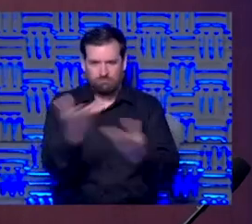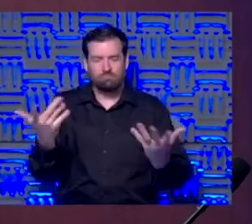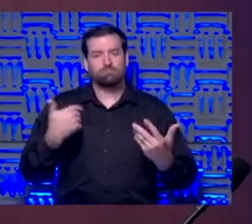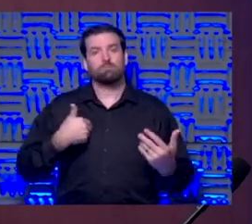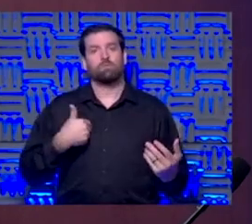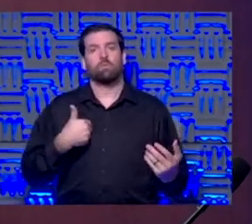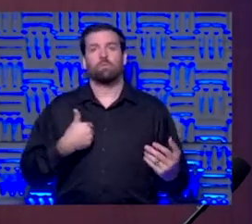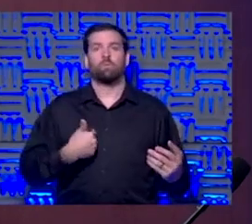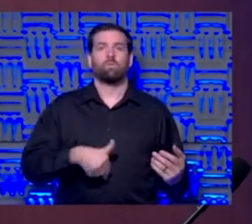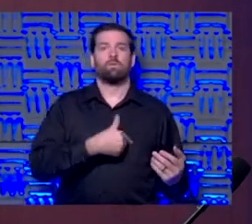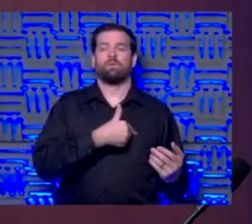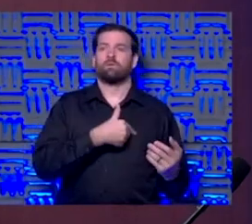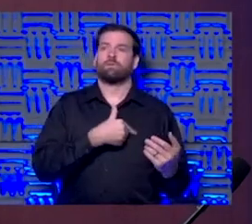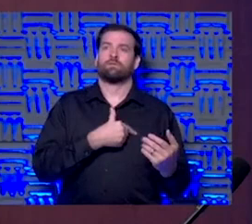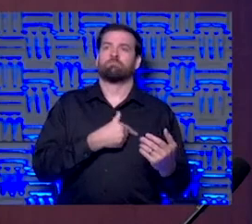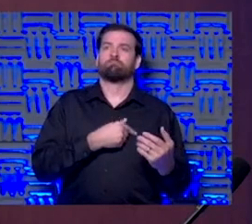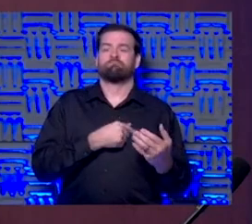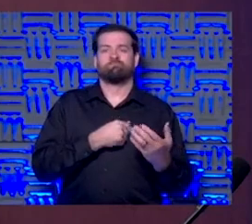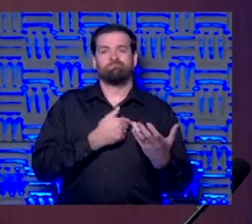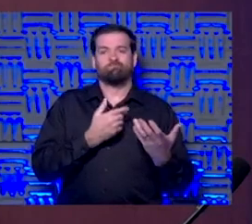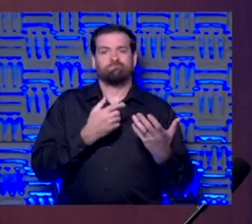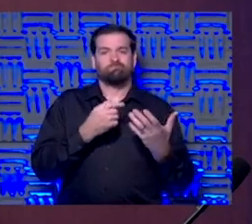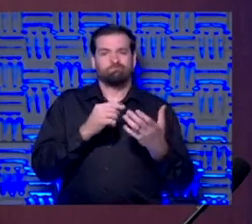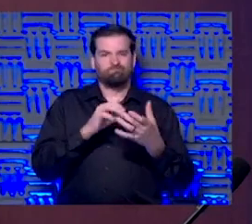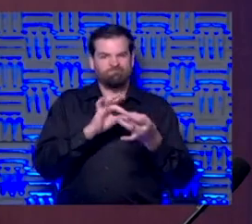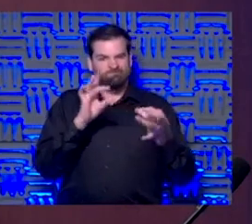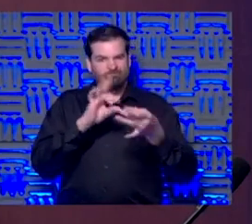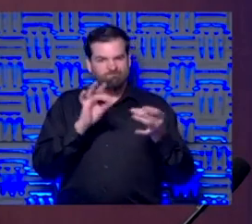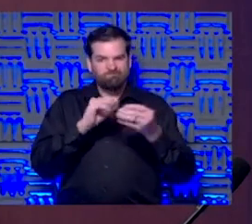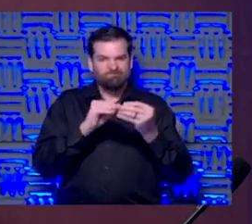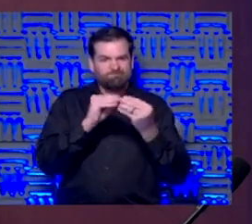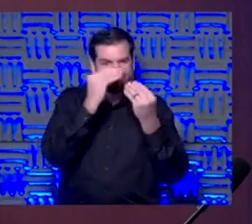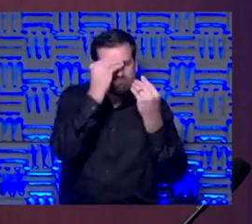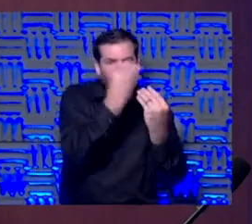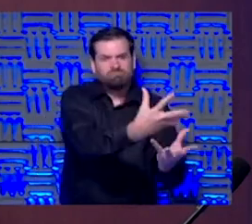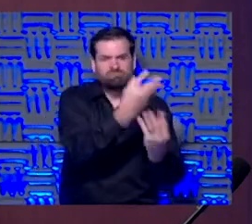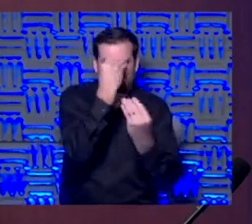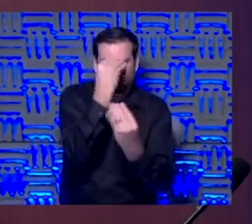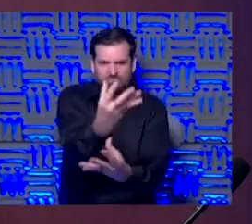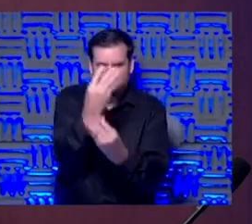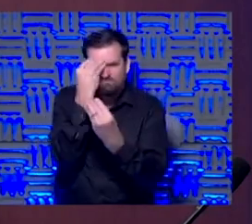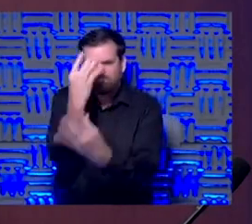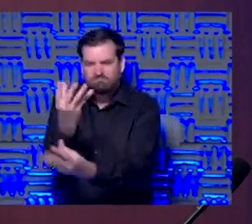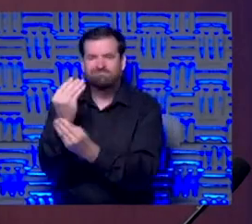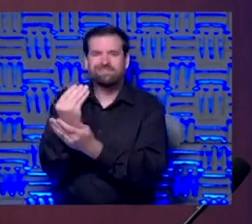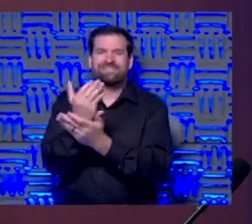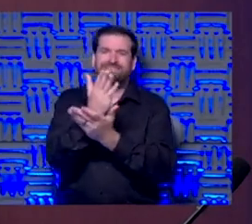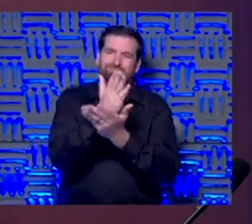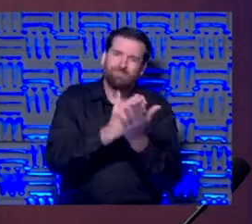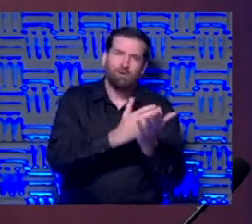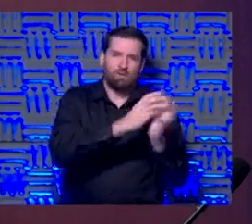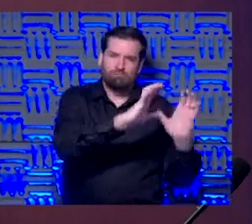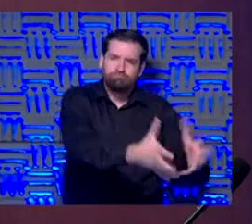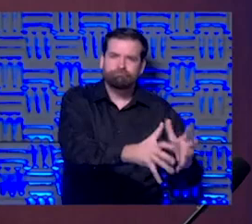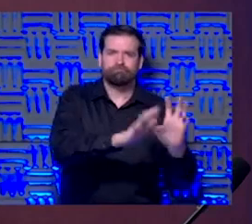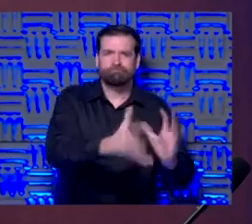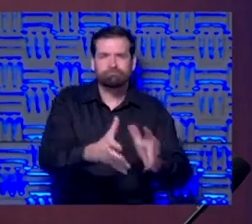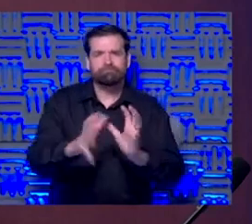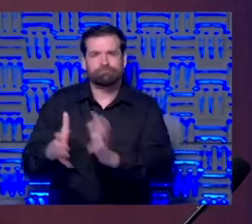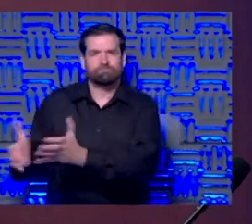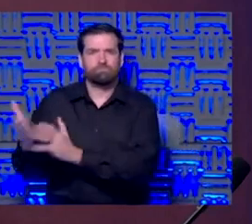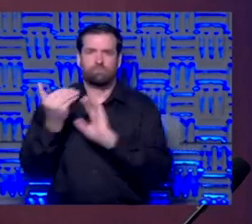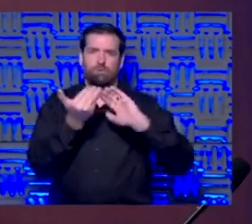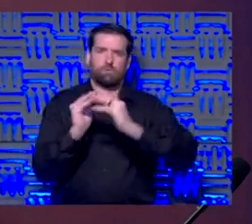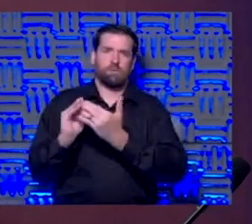messaging to many different sort of sub-communities that make up Wyandotte County. And so we've had to do